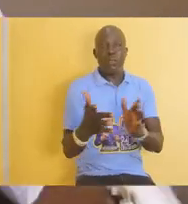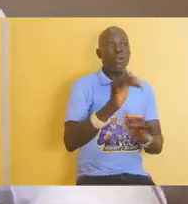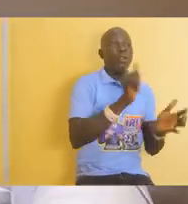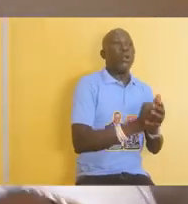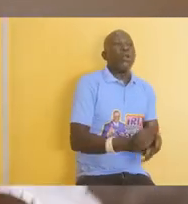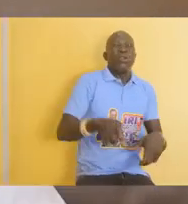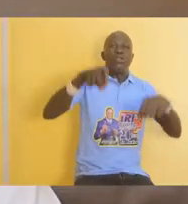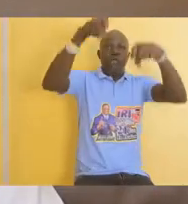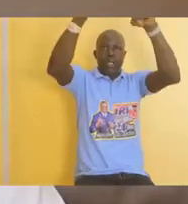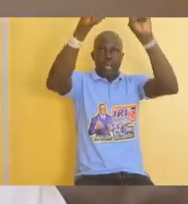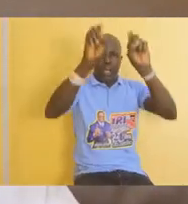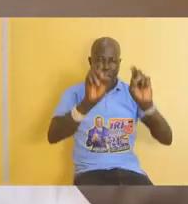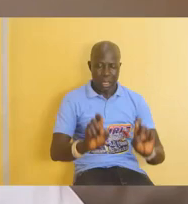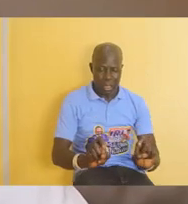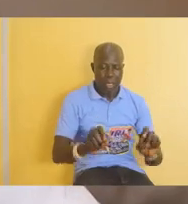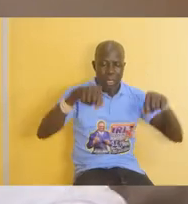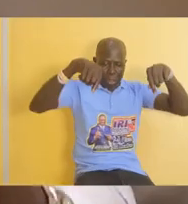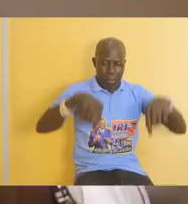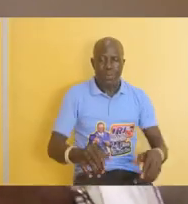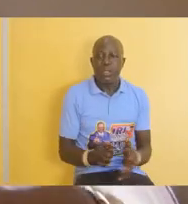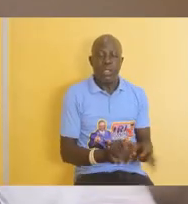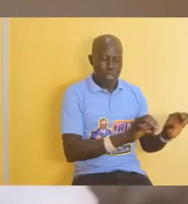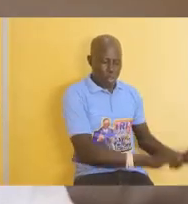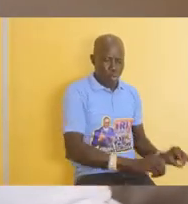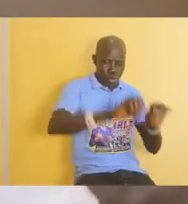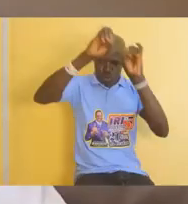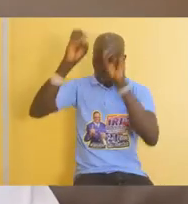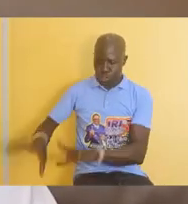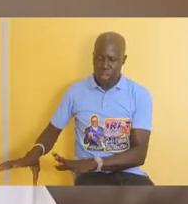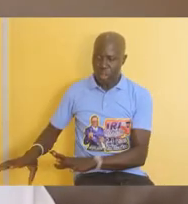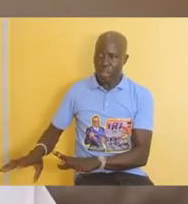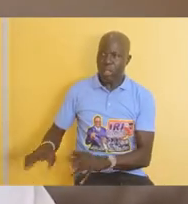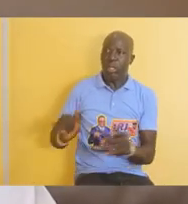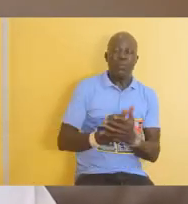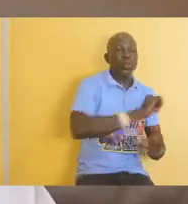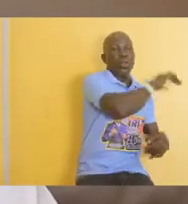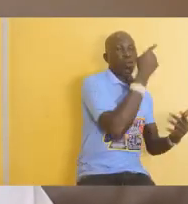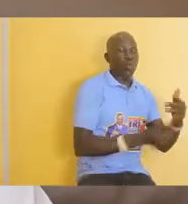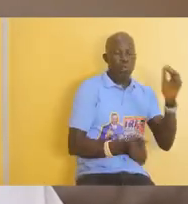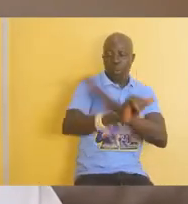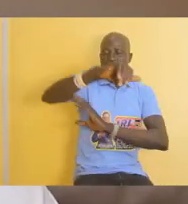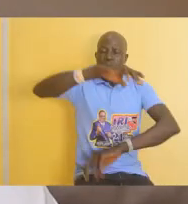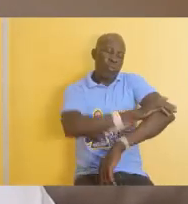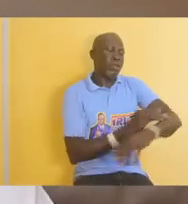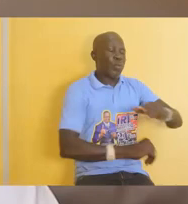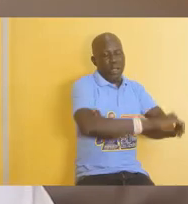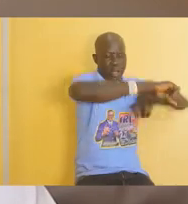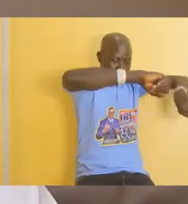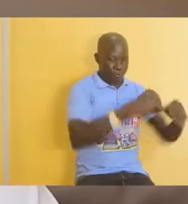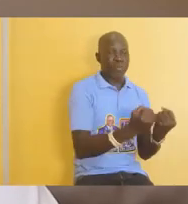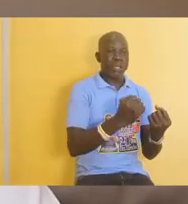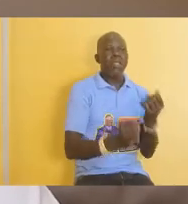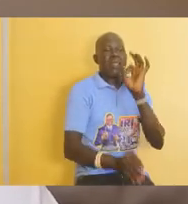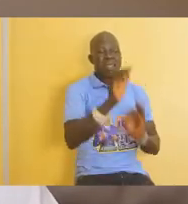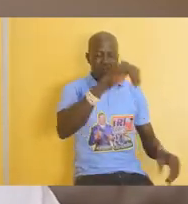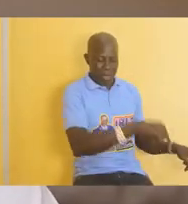gbe ro sinu kodo. Say it was under the pit. They threw him in the pit. Be a papa le da koda. If his hand can cut off